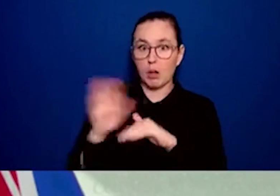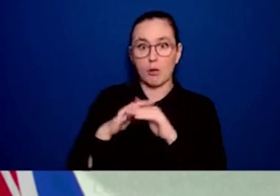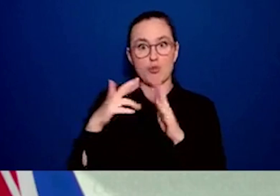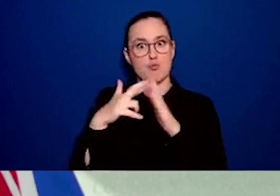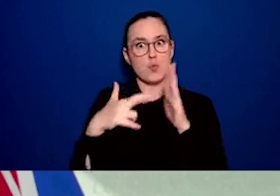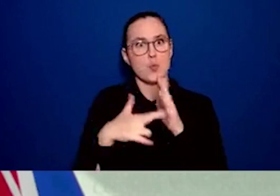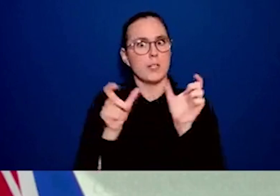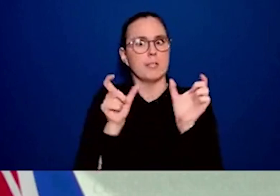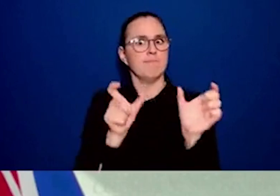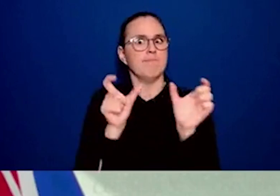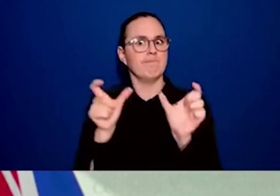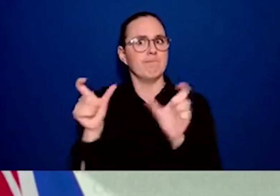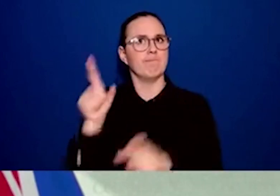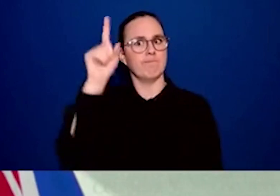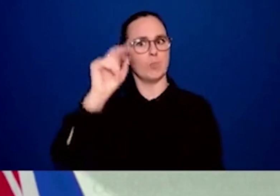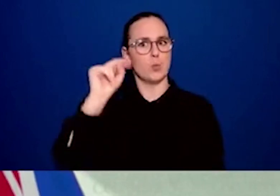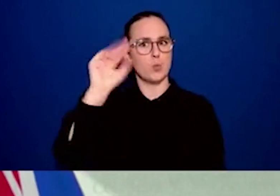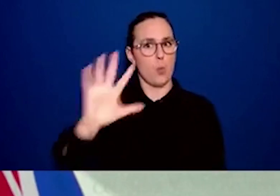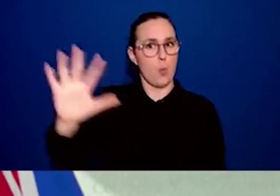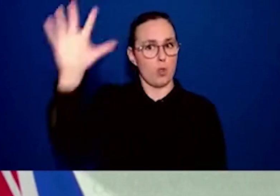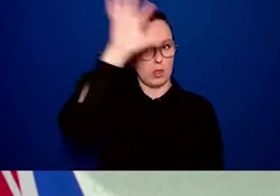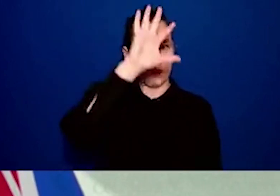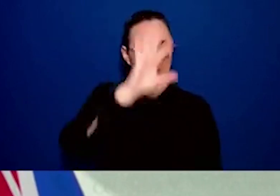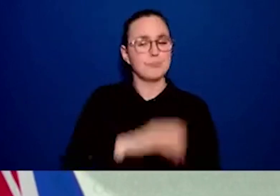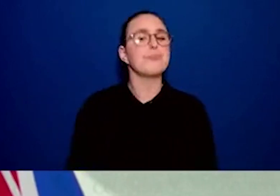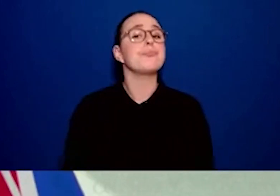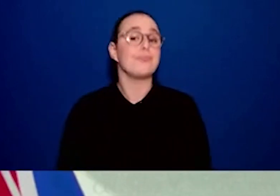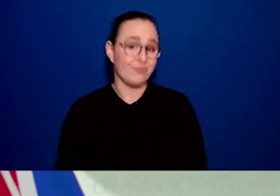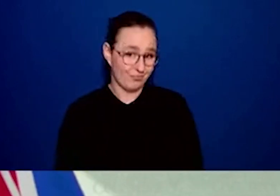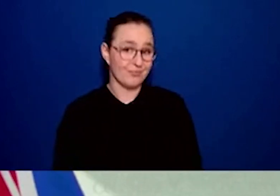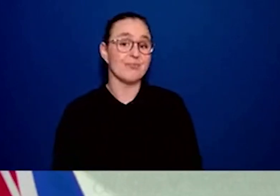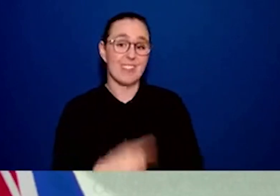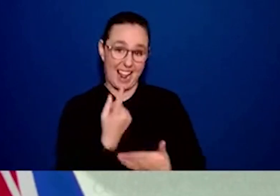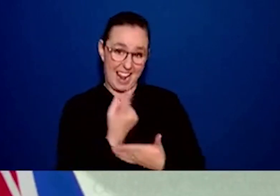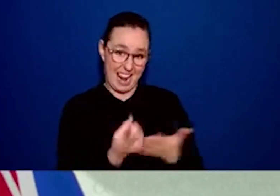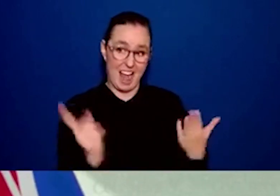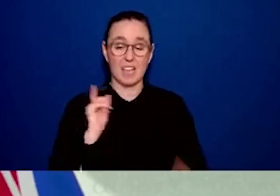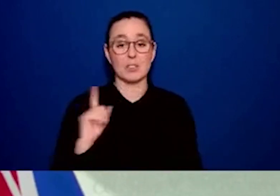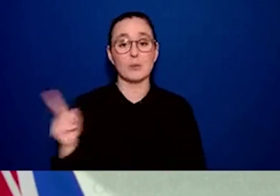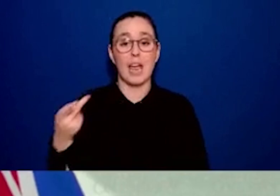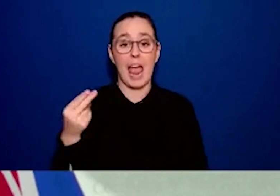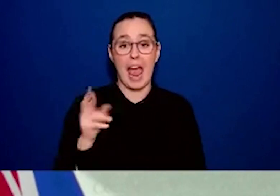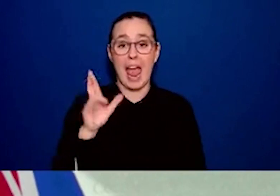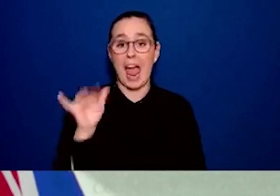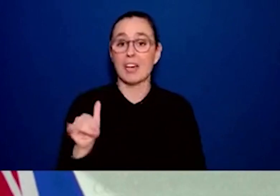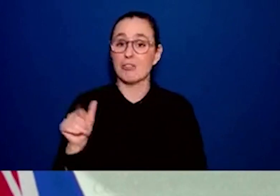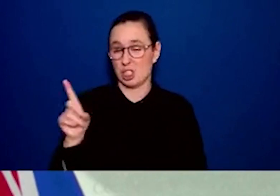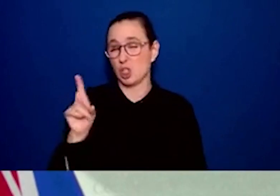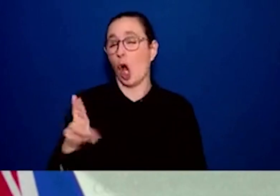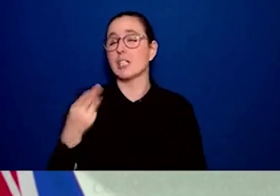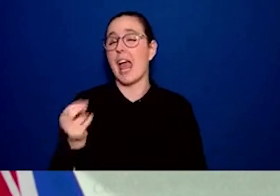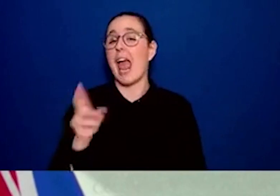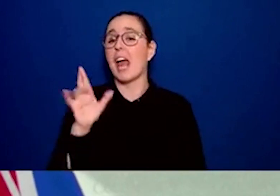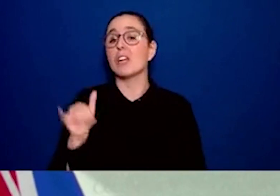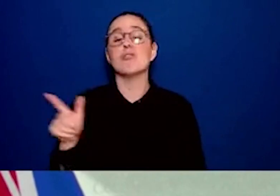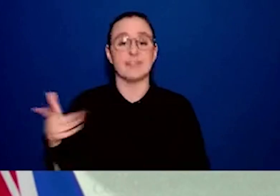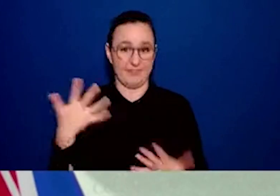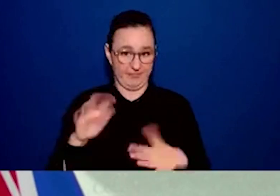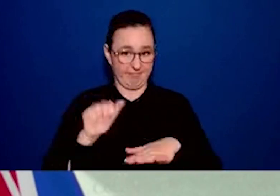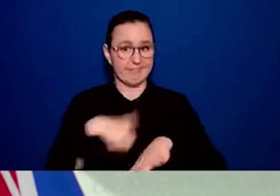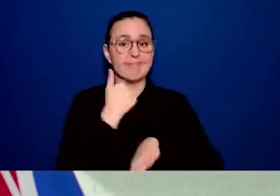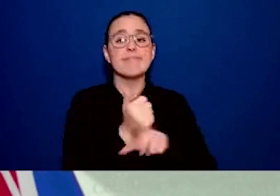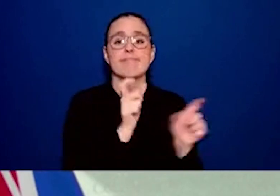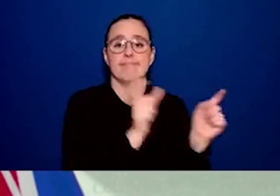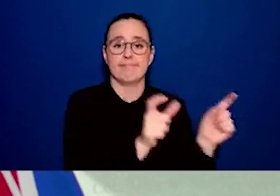know, Dr. Henry announced some of that last week, so we've put those restrictions in place